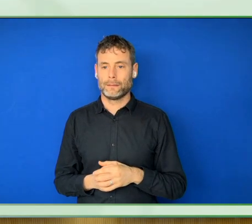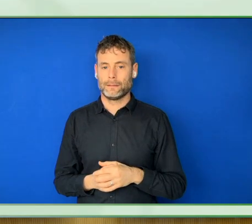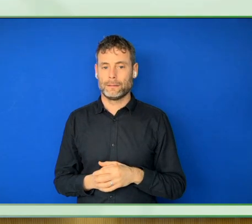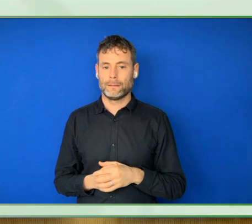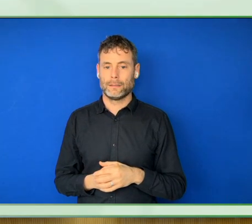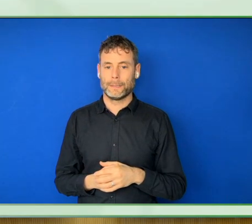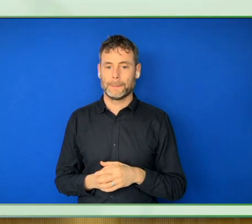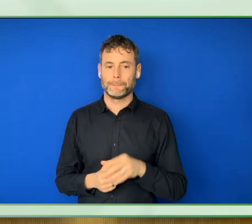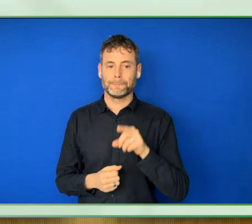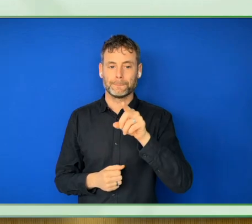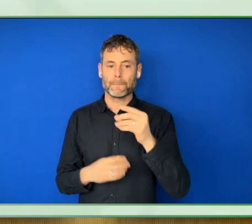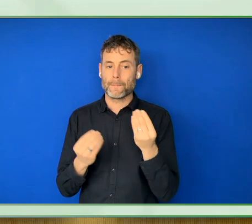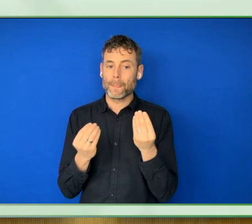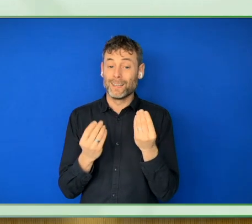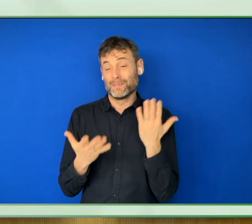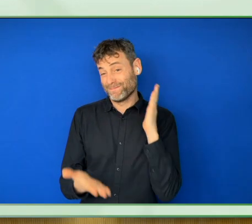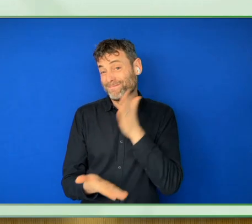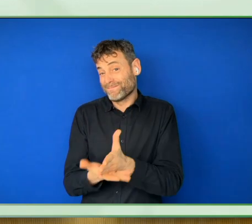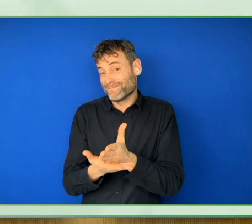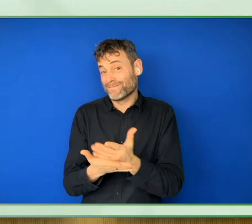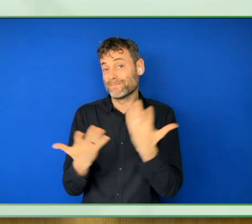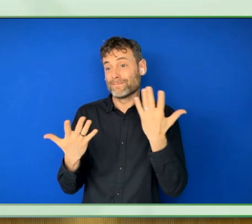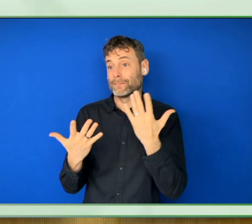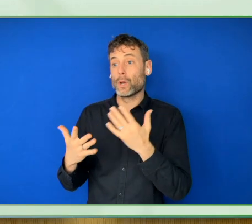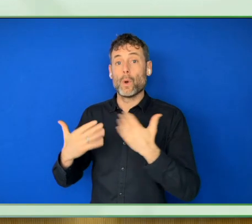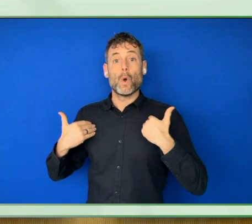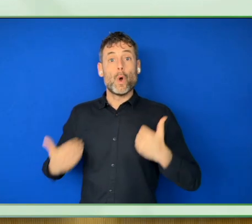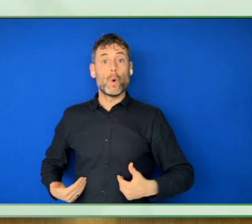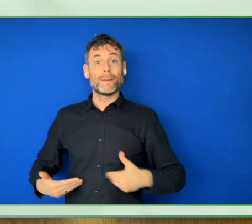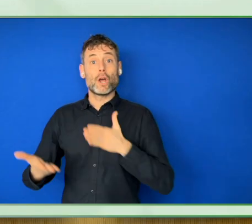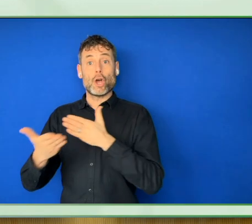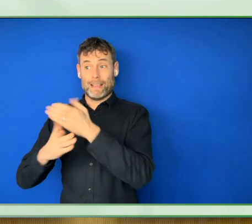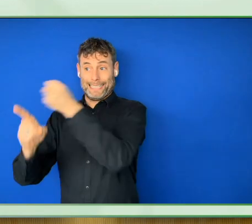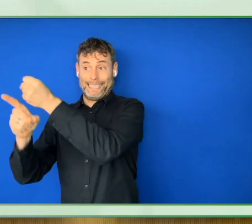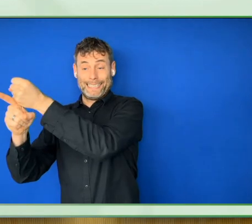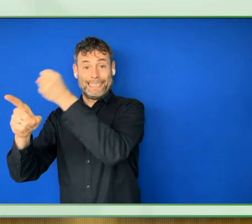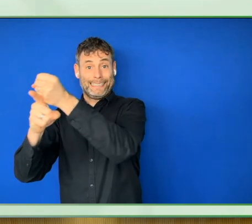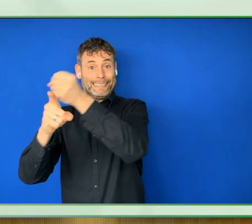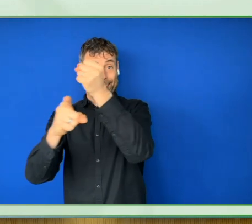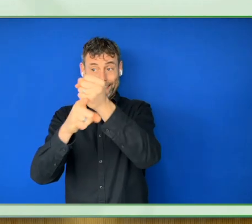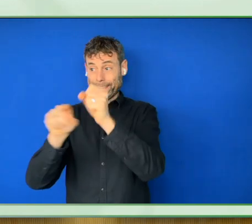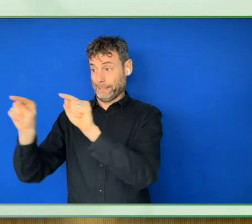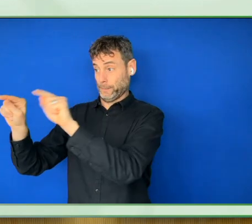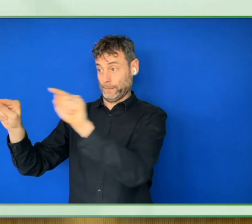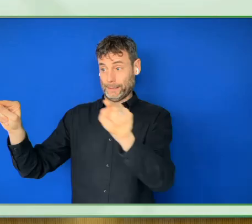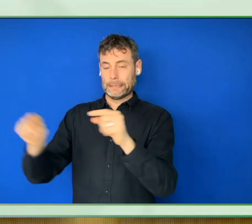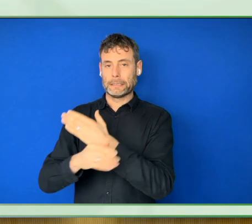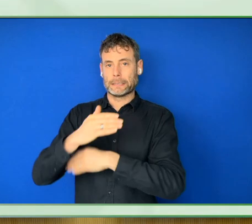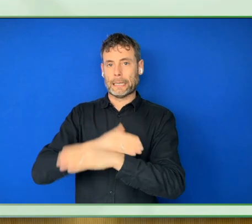are usually excluded from other movements as well? We see, all across society, whether